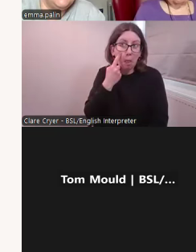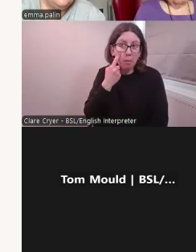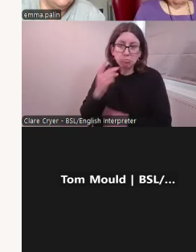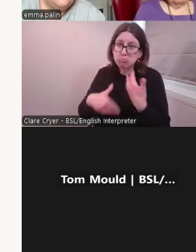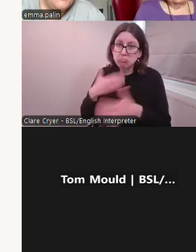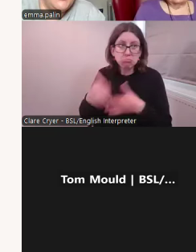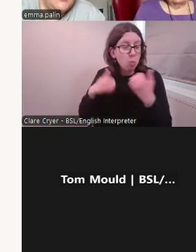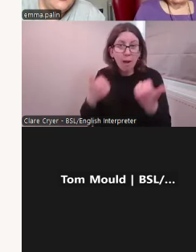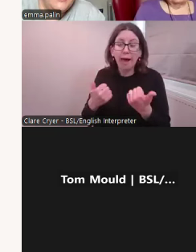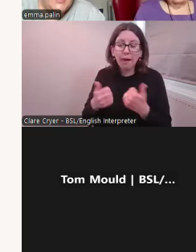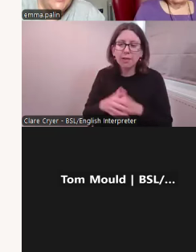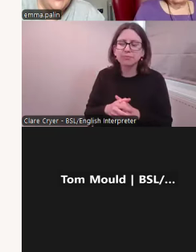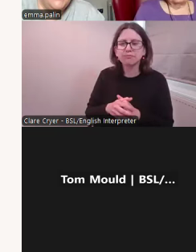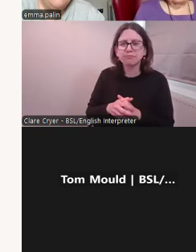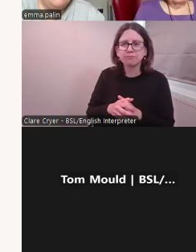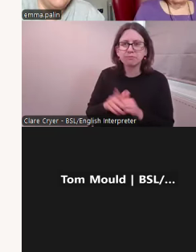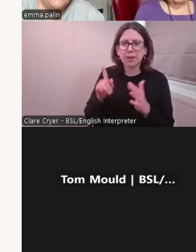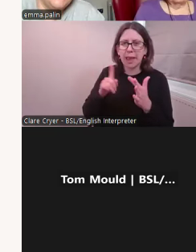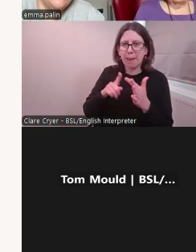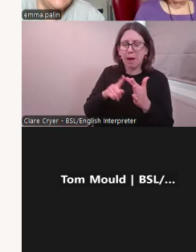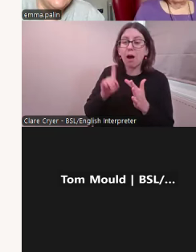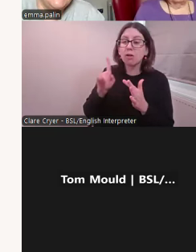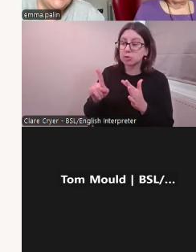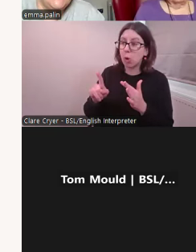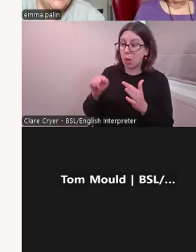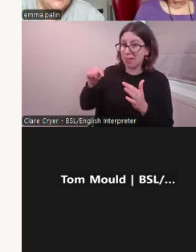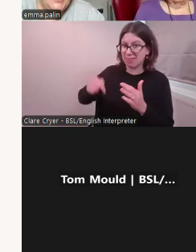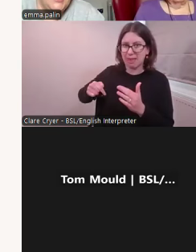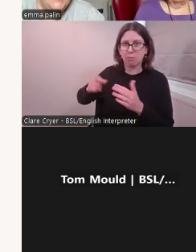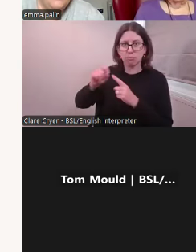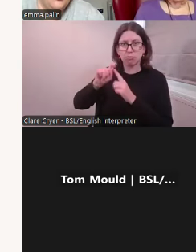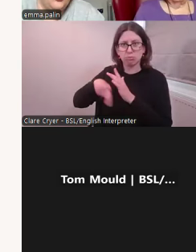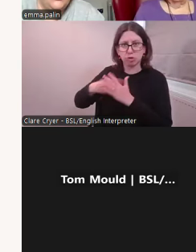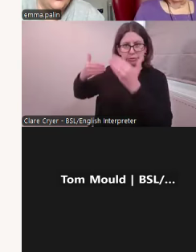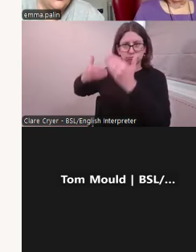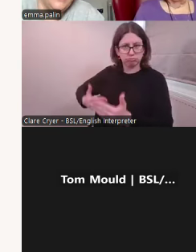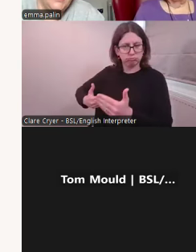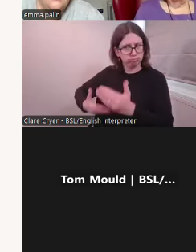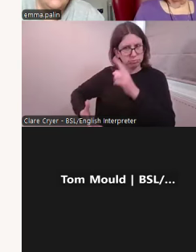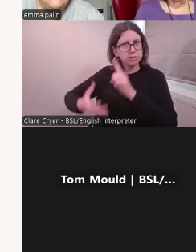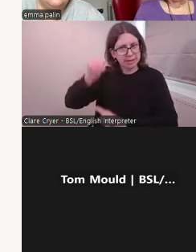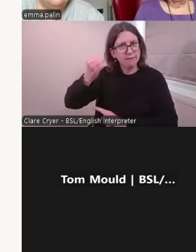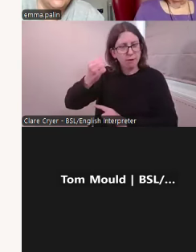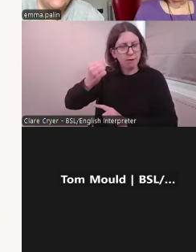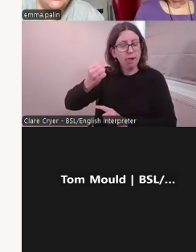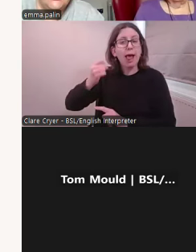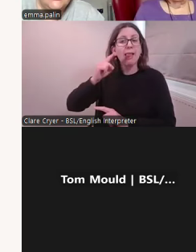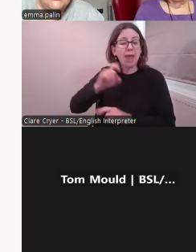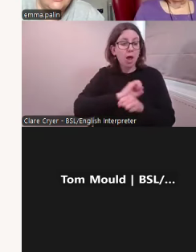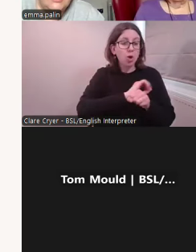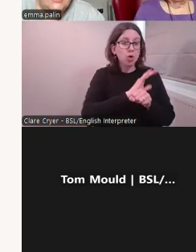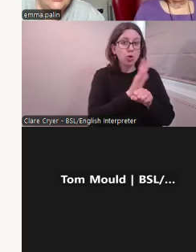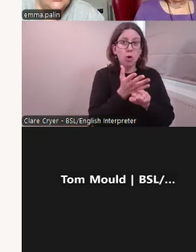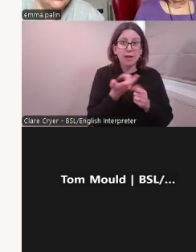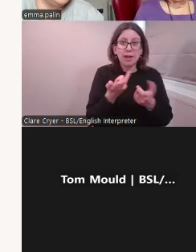So following on from that, that was really successful. We were coming out of restrictions